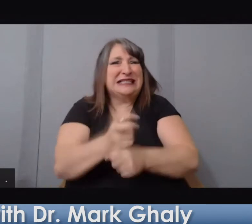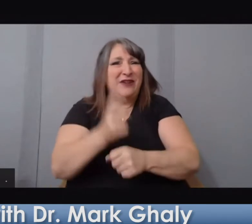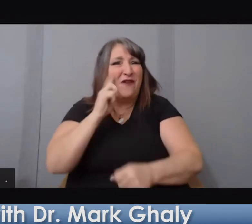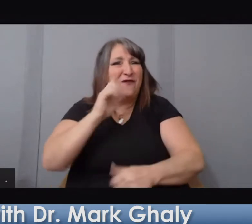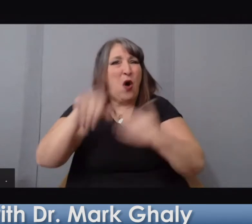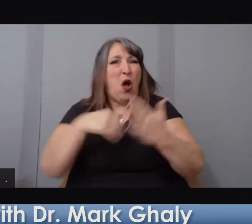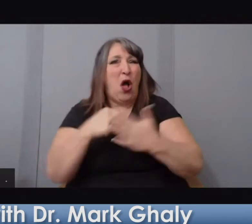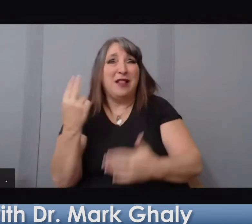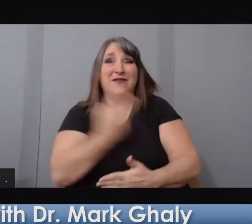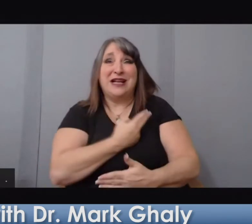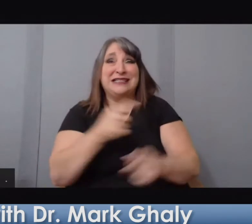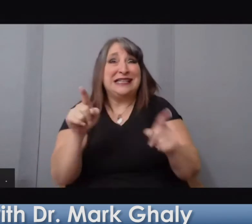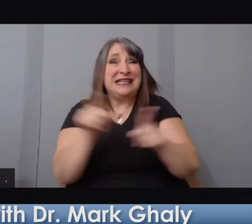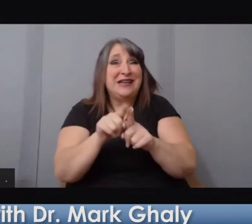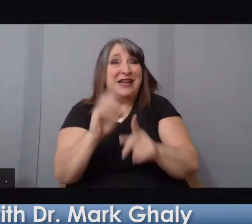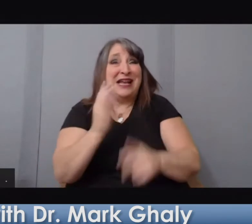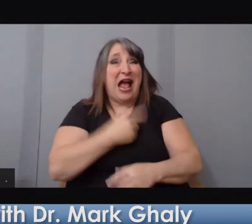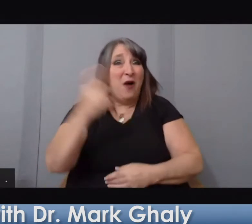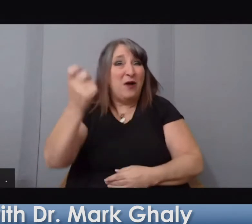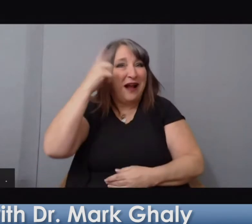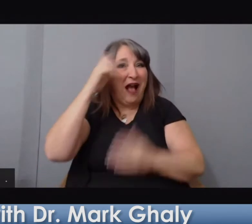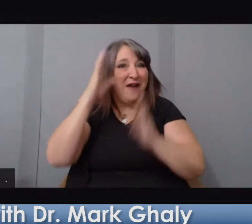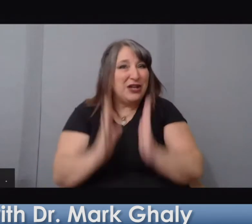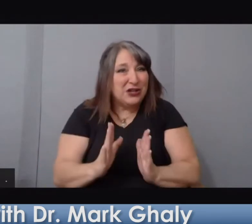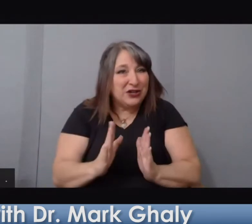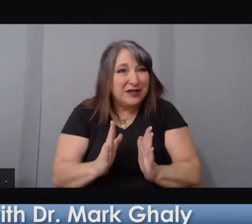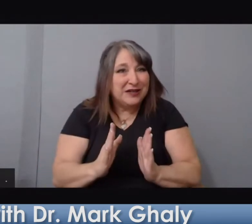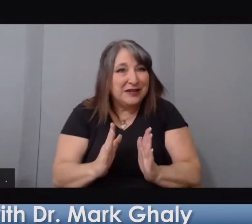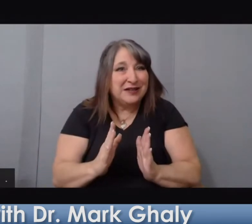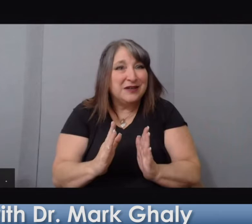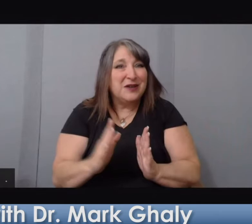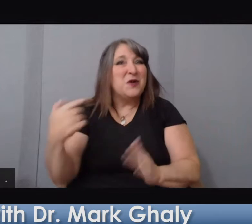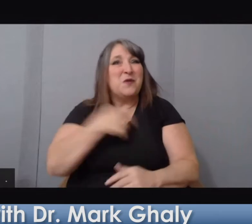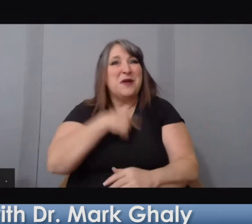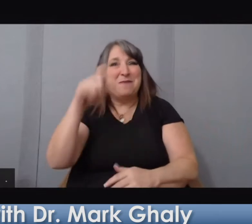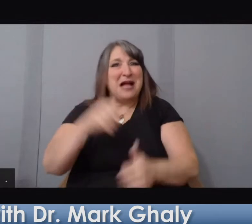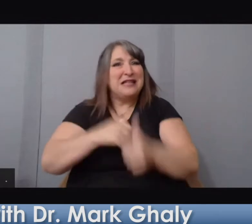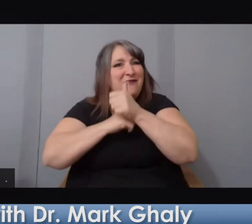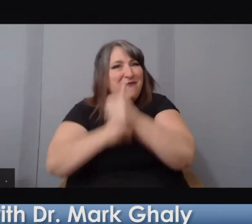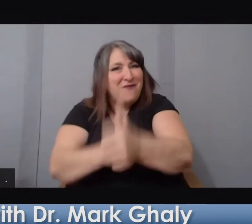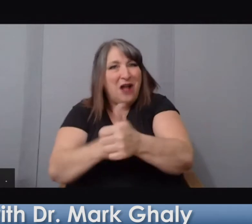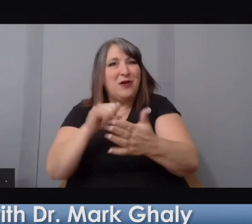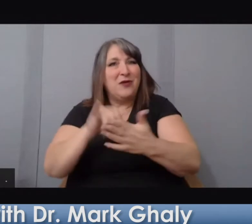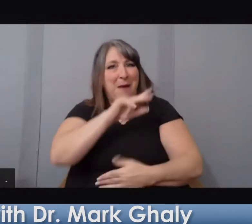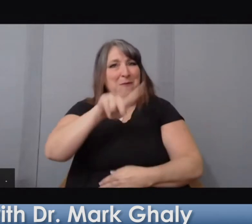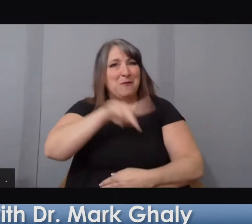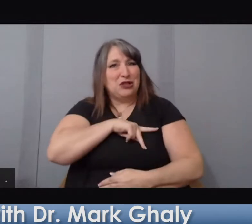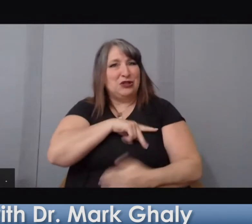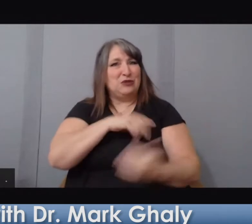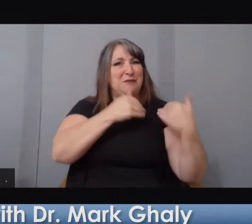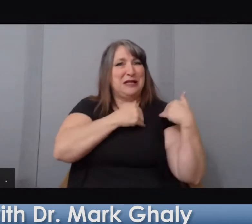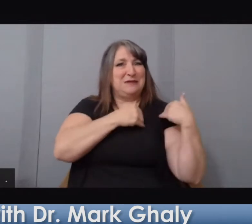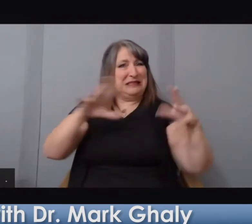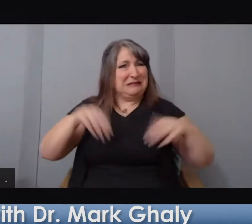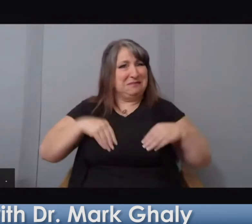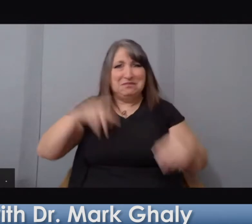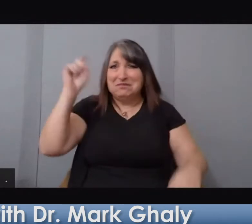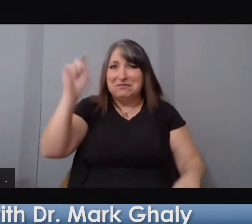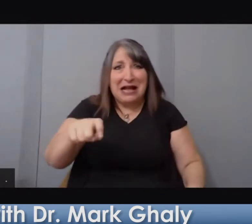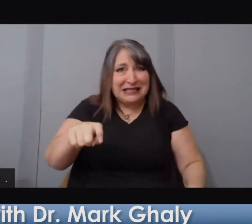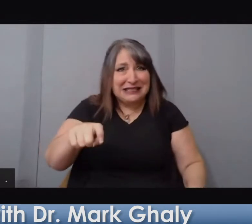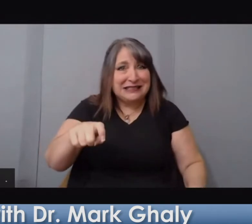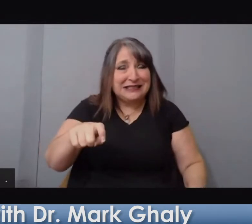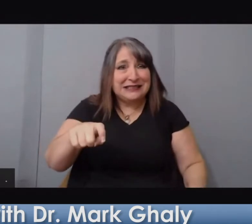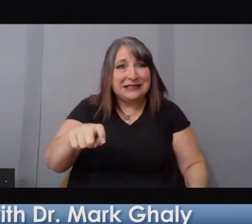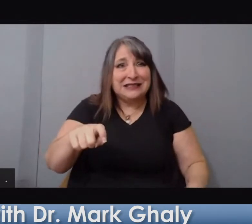our governor, to keep our guard up and exercise that personal responsibility, should the travel advisory be a